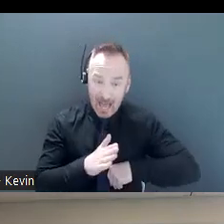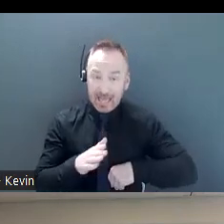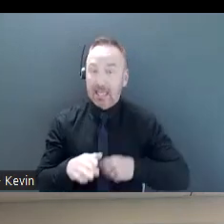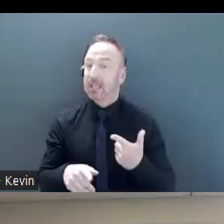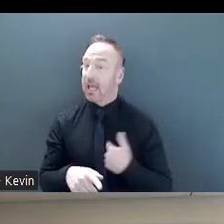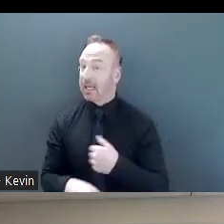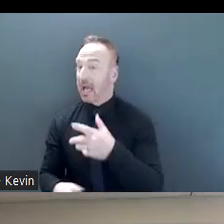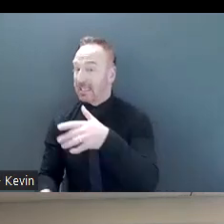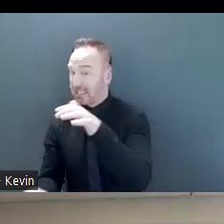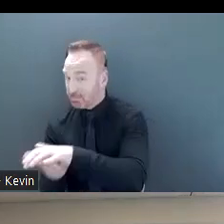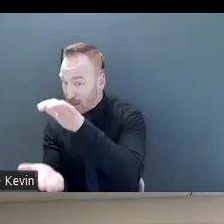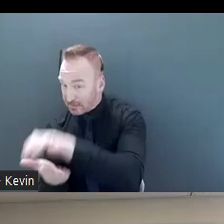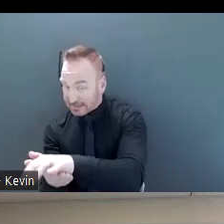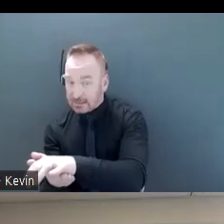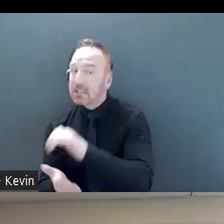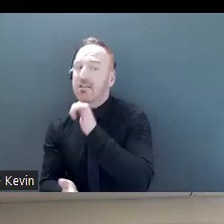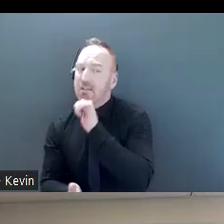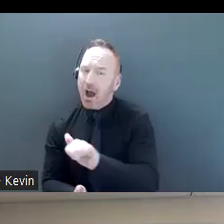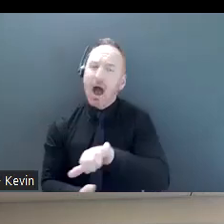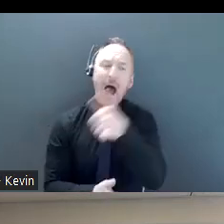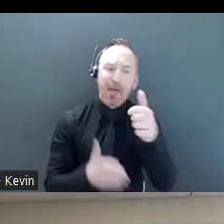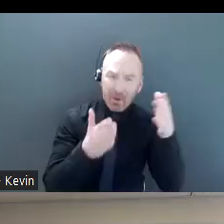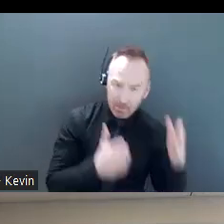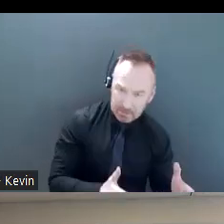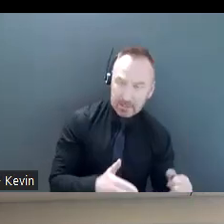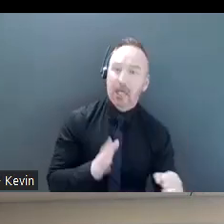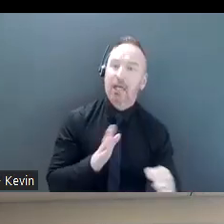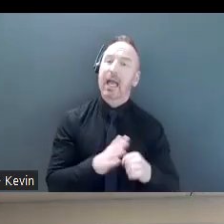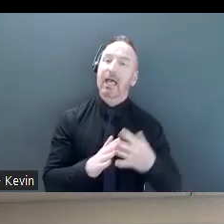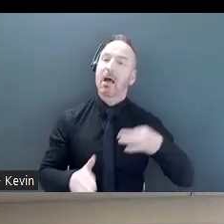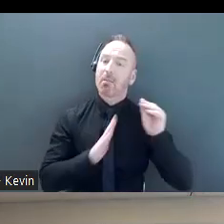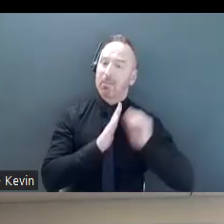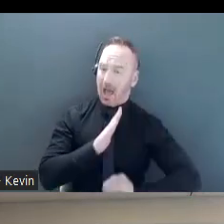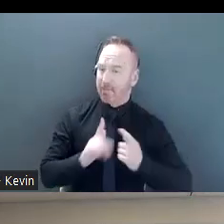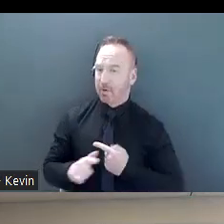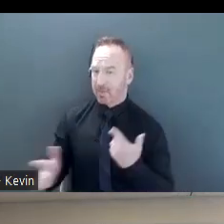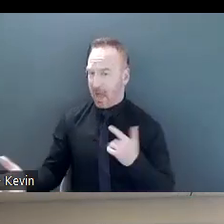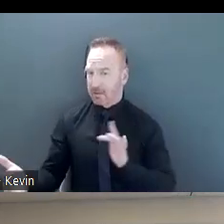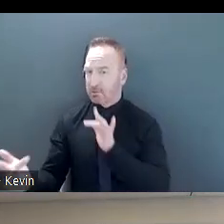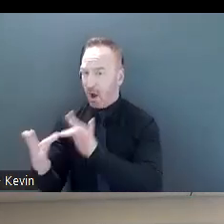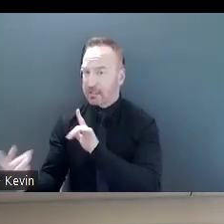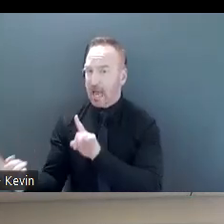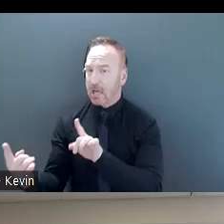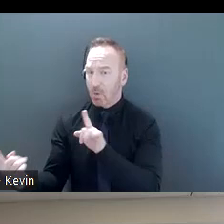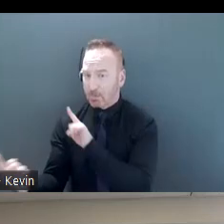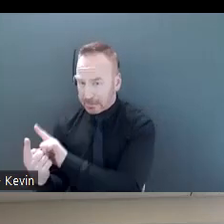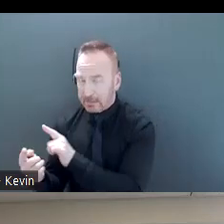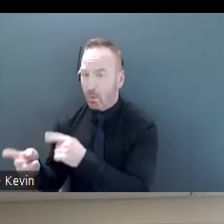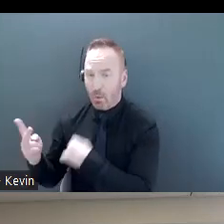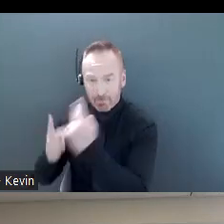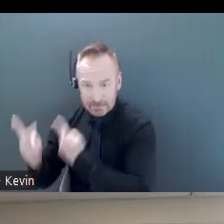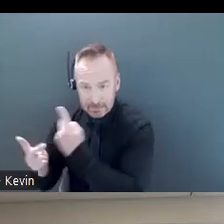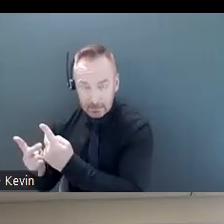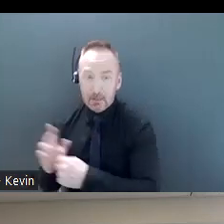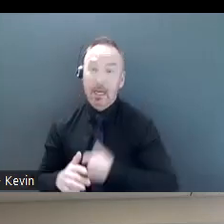spouse, make an order providing for contact between that person and a child of the marriage. And you may note in the federal